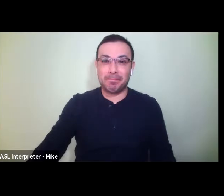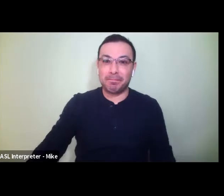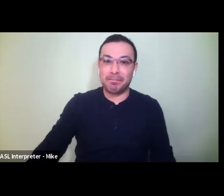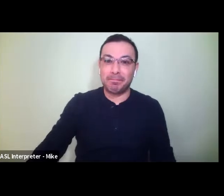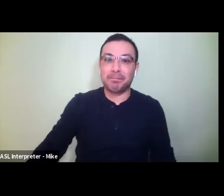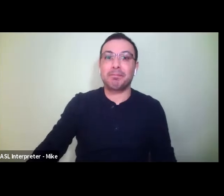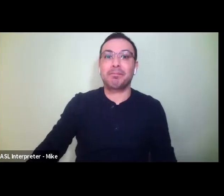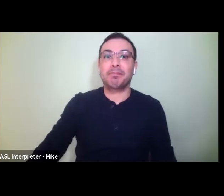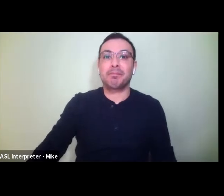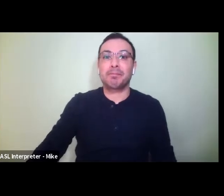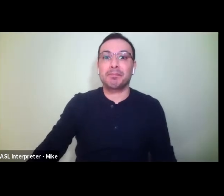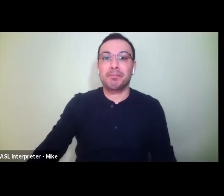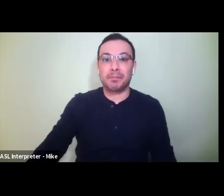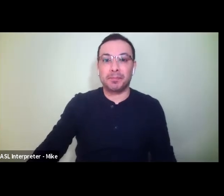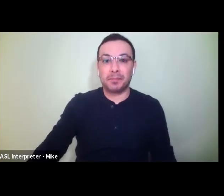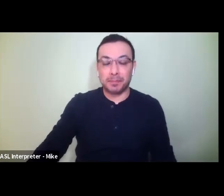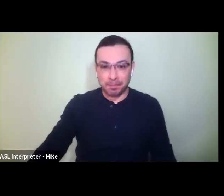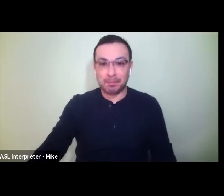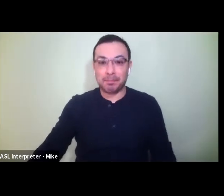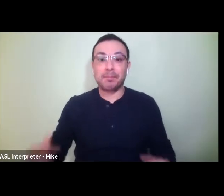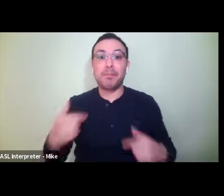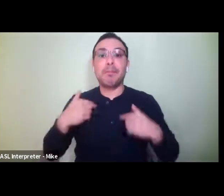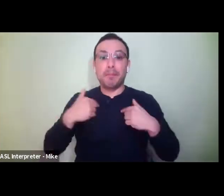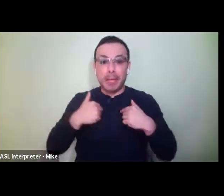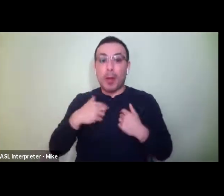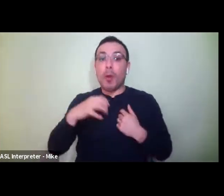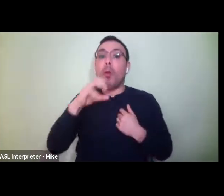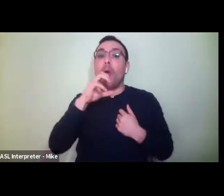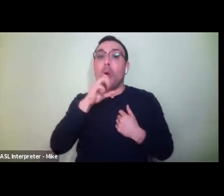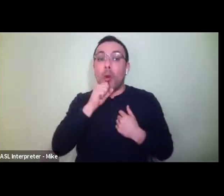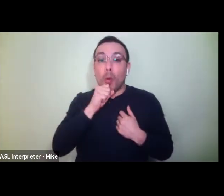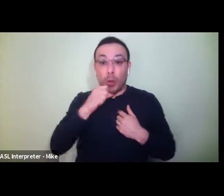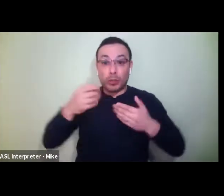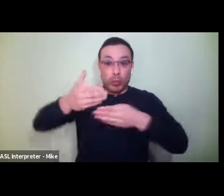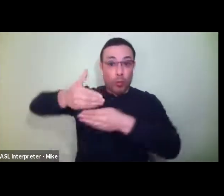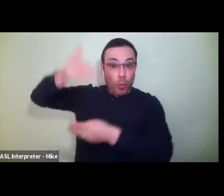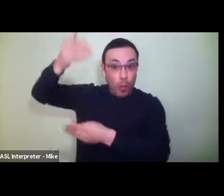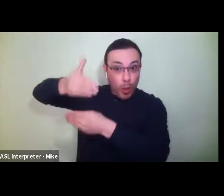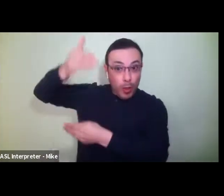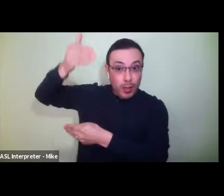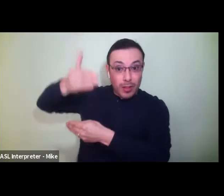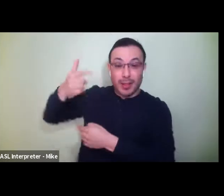wall that has some white paint at the bottom.